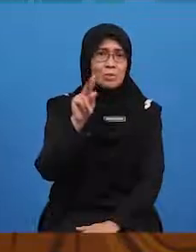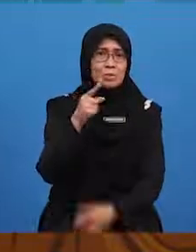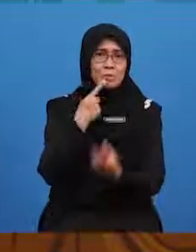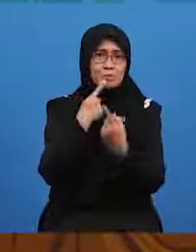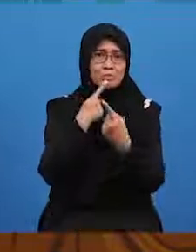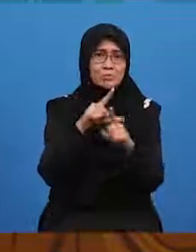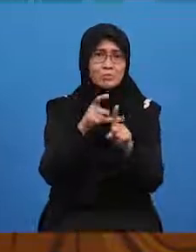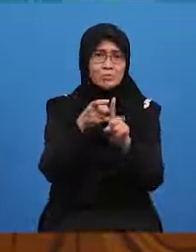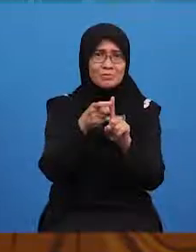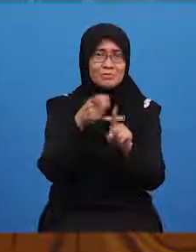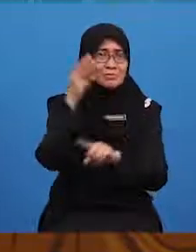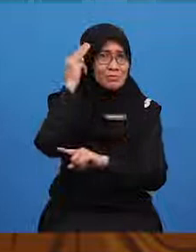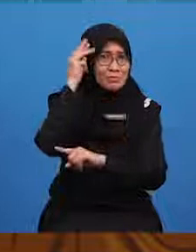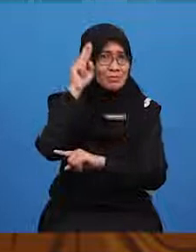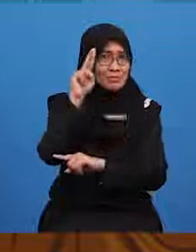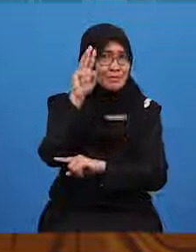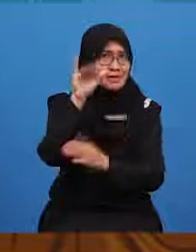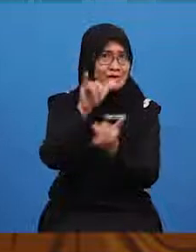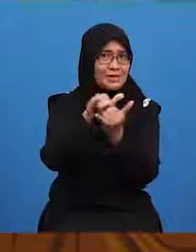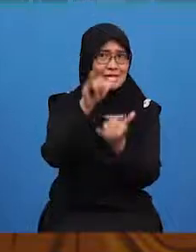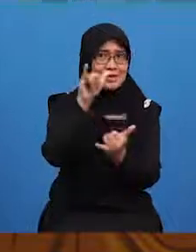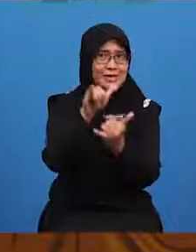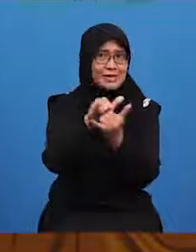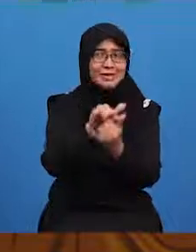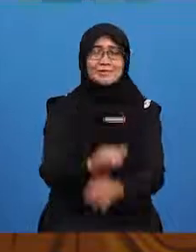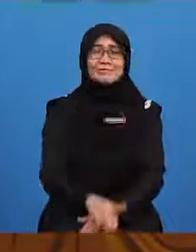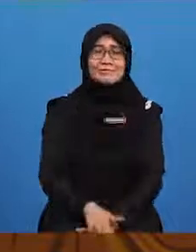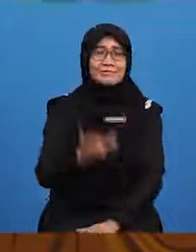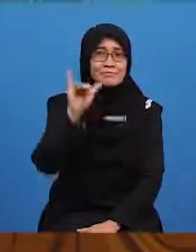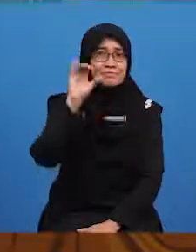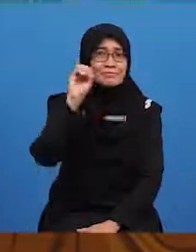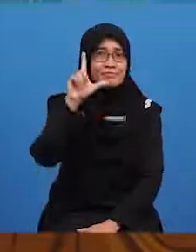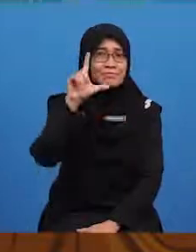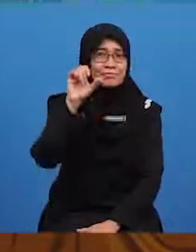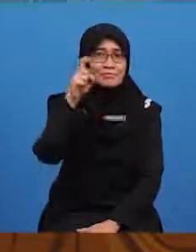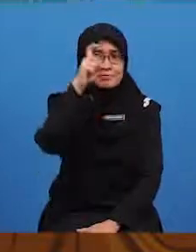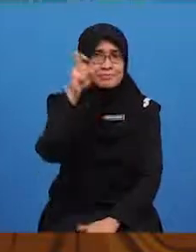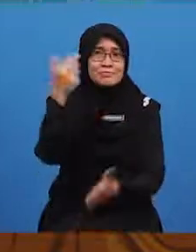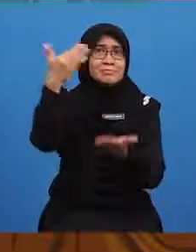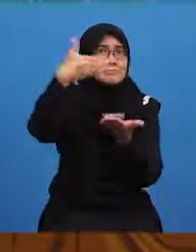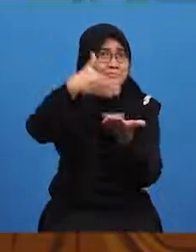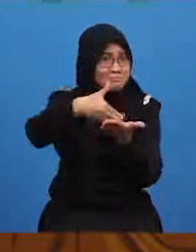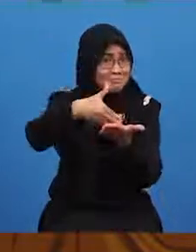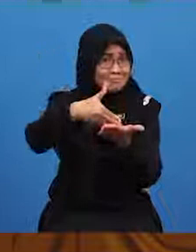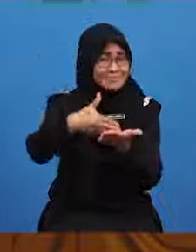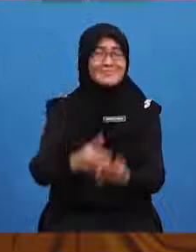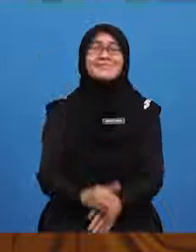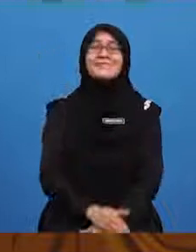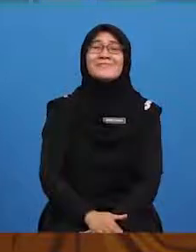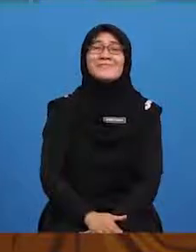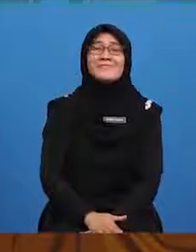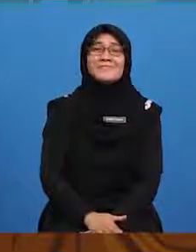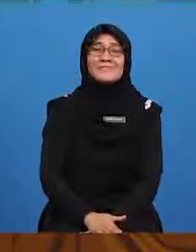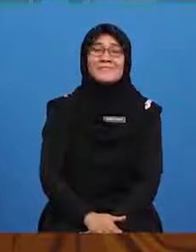Miss Rita, there is no response from Mr. Hippo. Really? I think you should ask again,